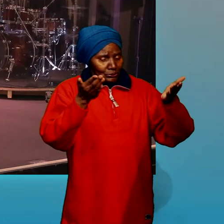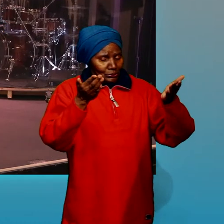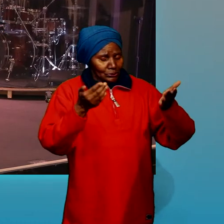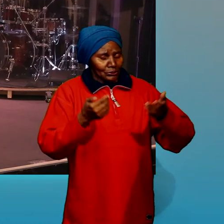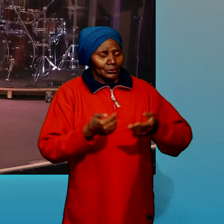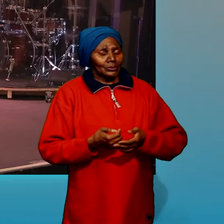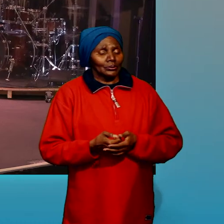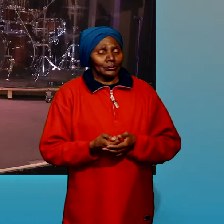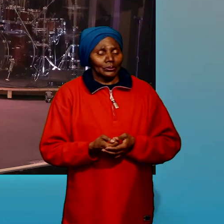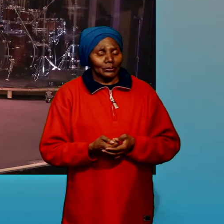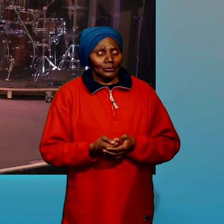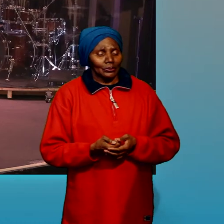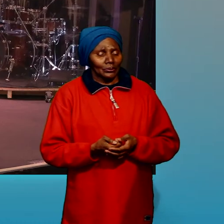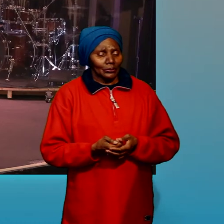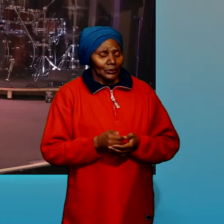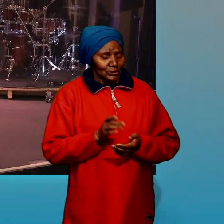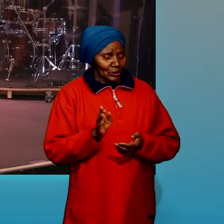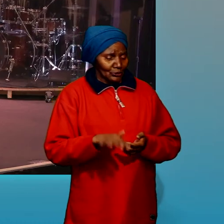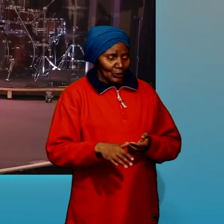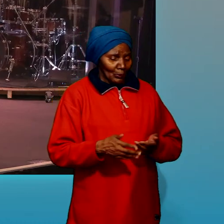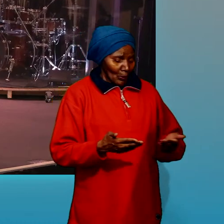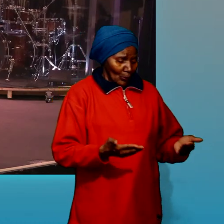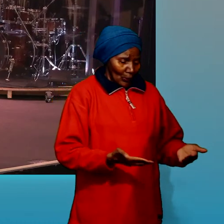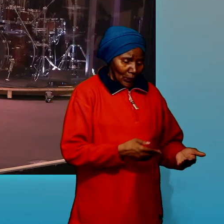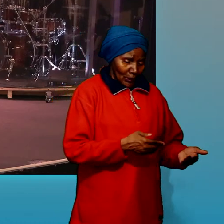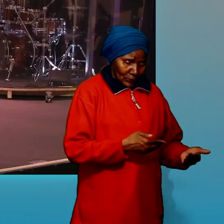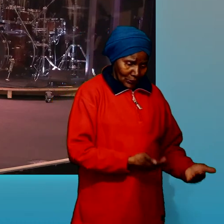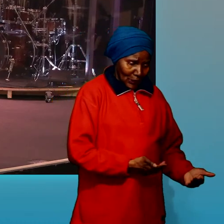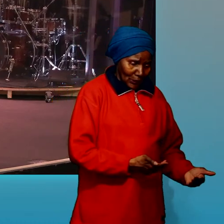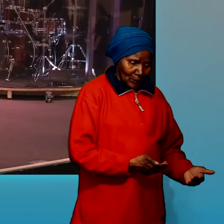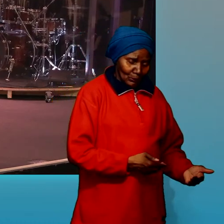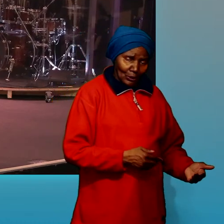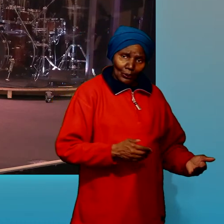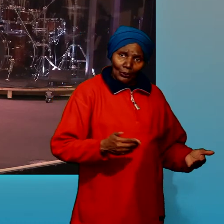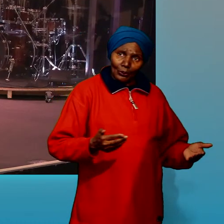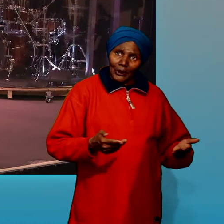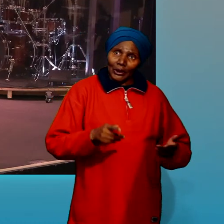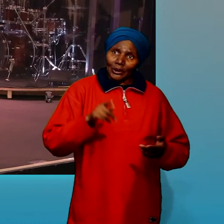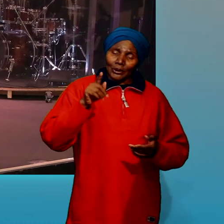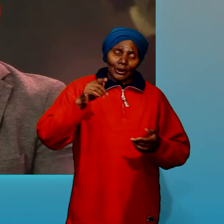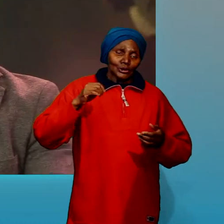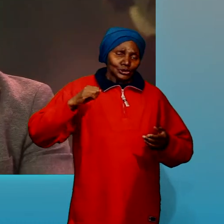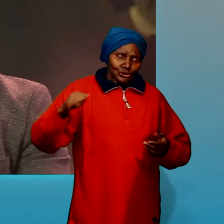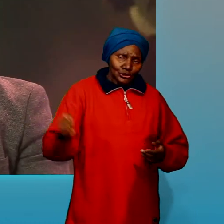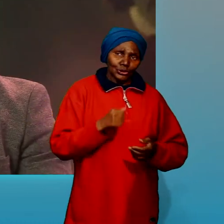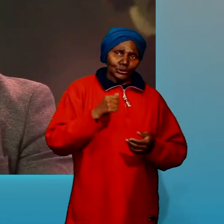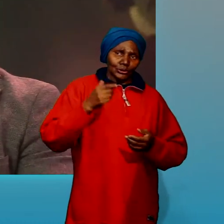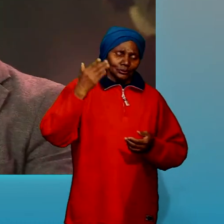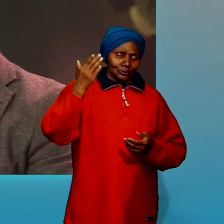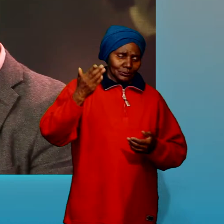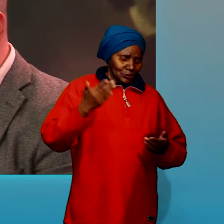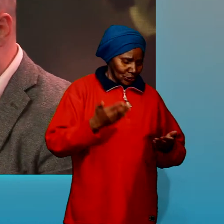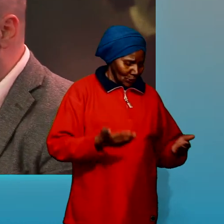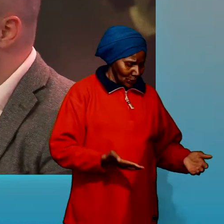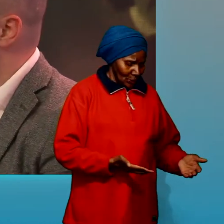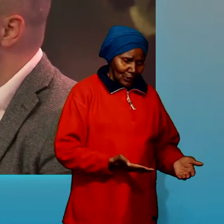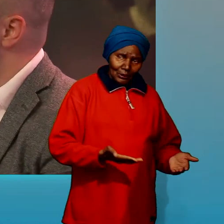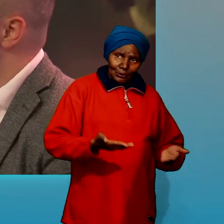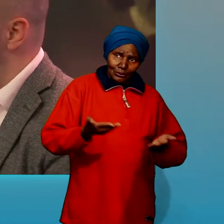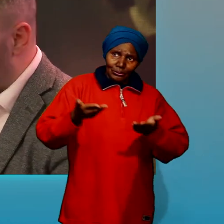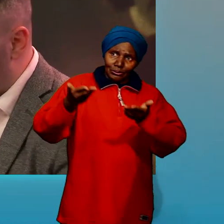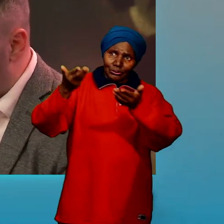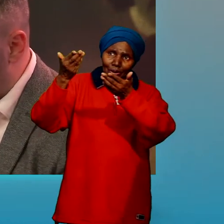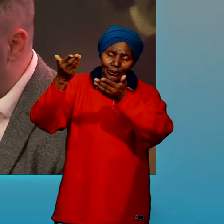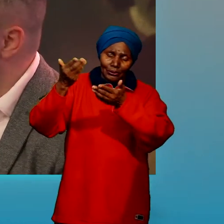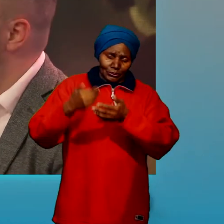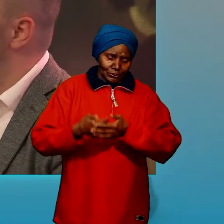up from where it was to where it should be. And the reason that some of us may be not producing fruit in our lives is